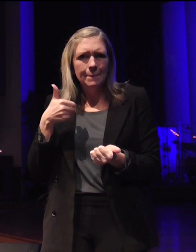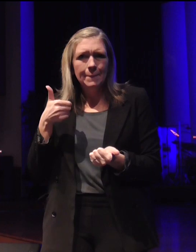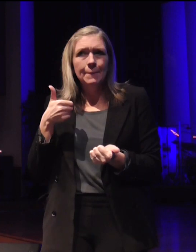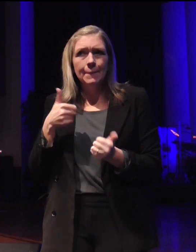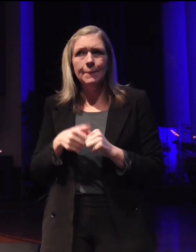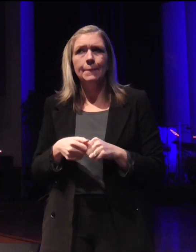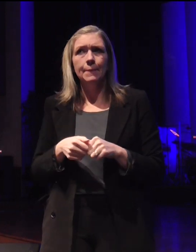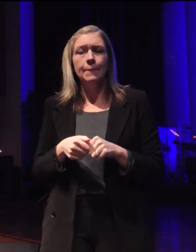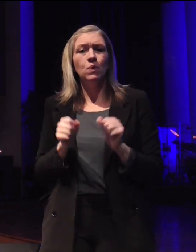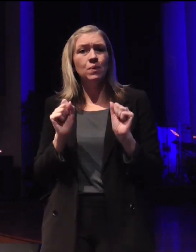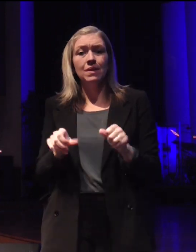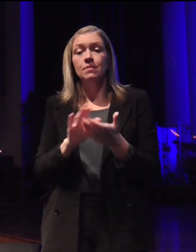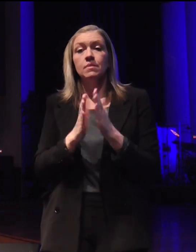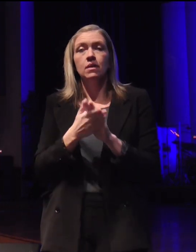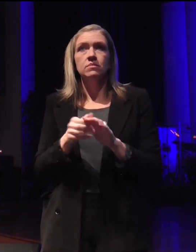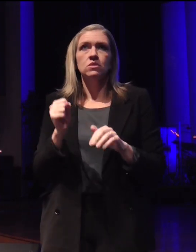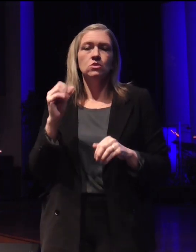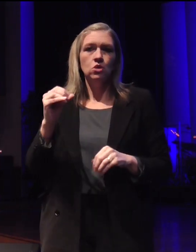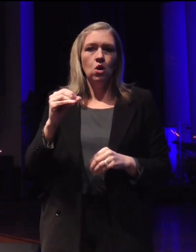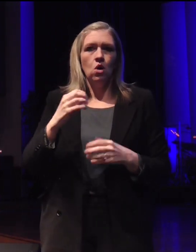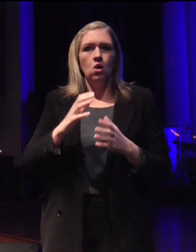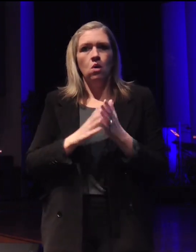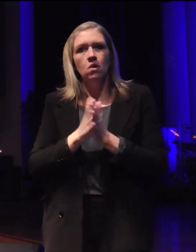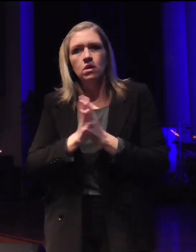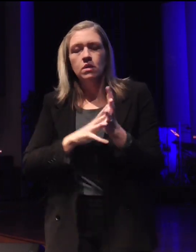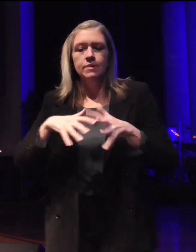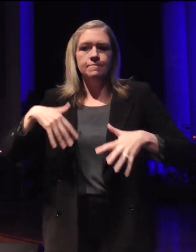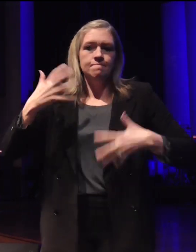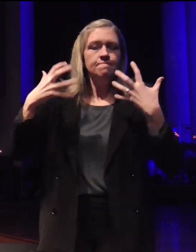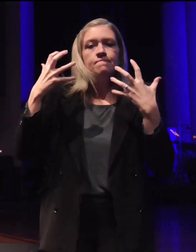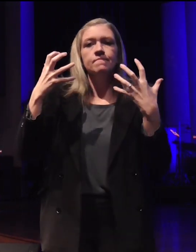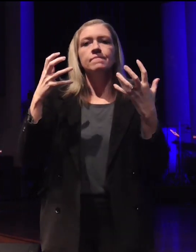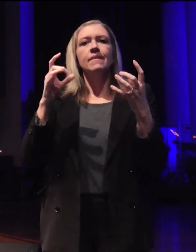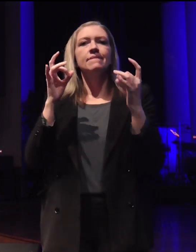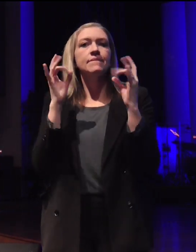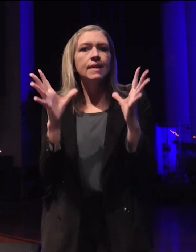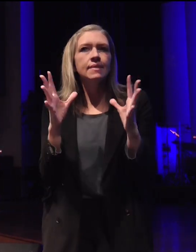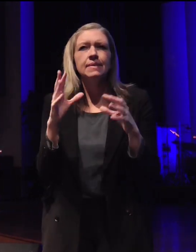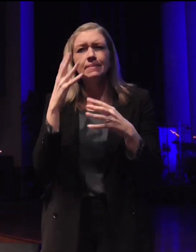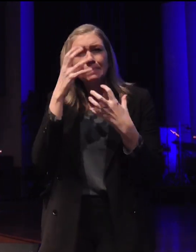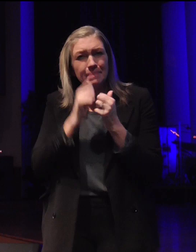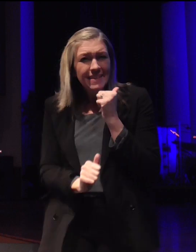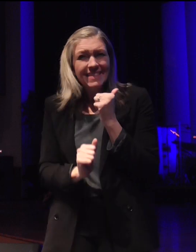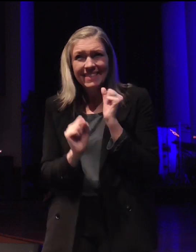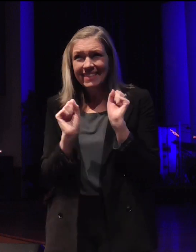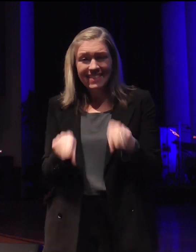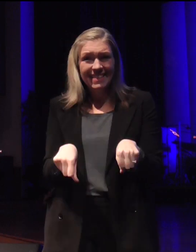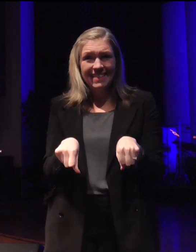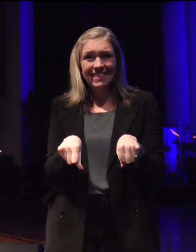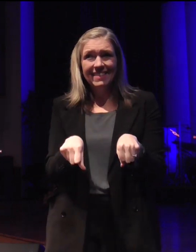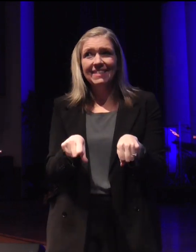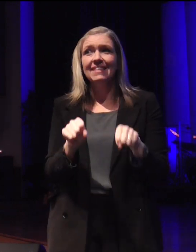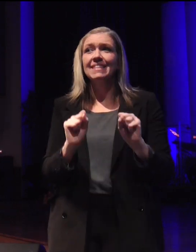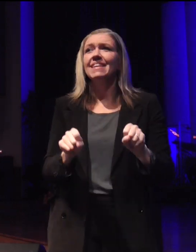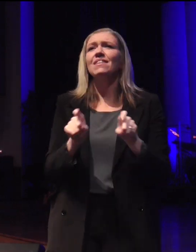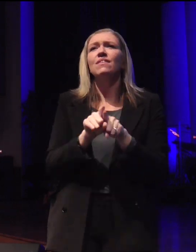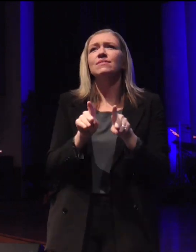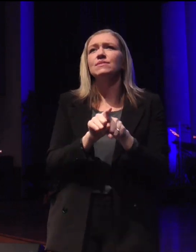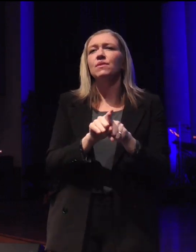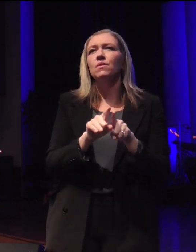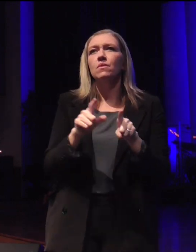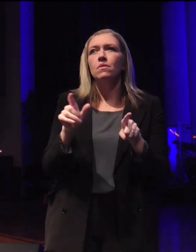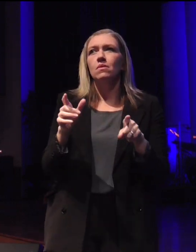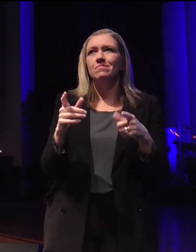get so passionate and even kind of violent and mean about things. And it can also be kind